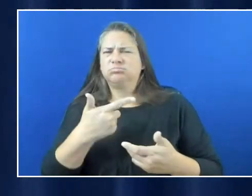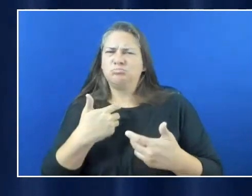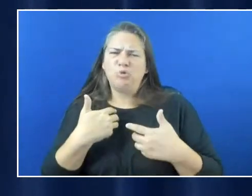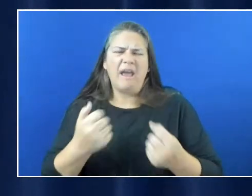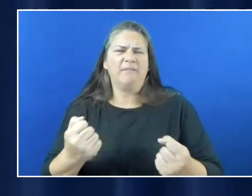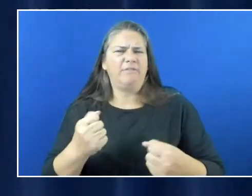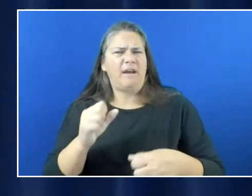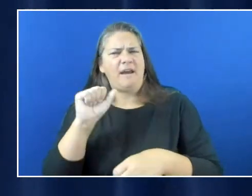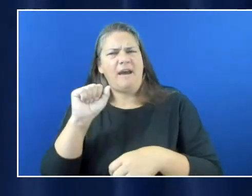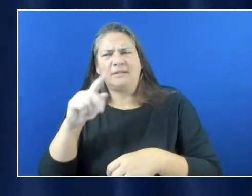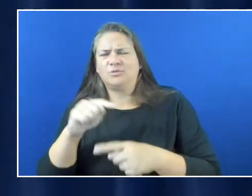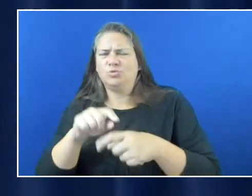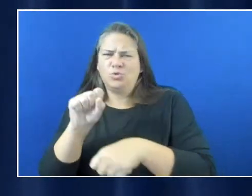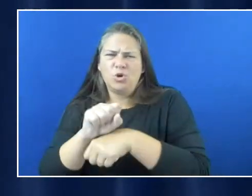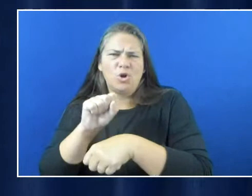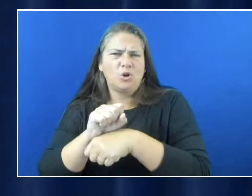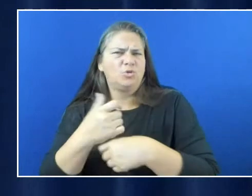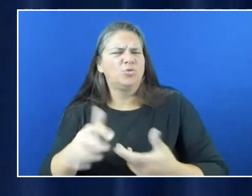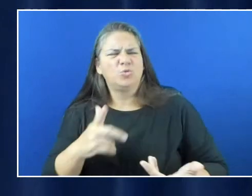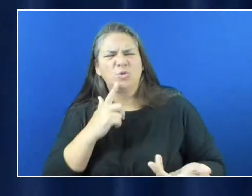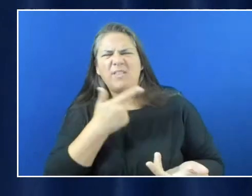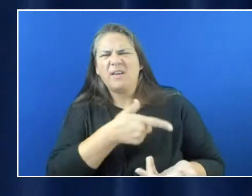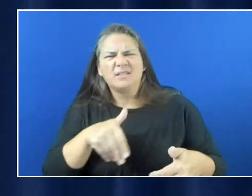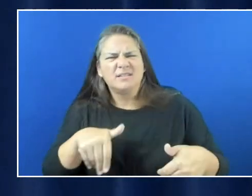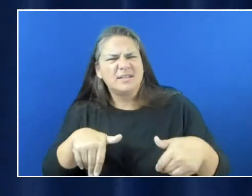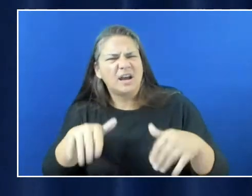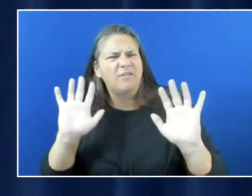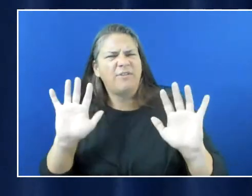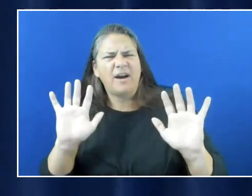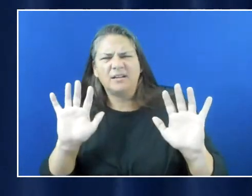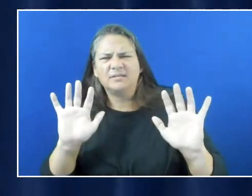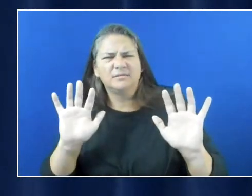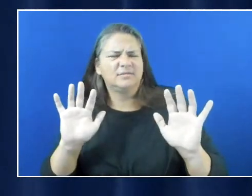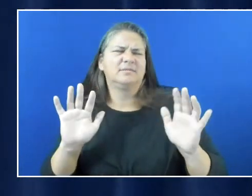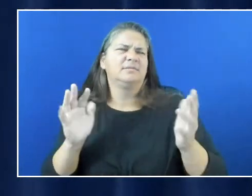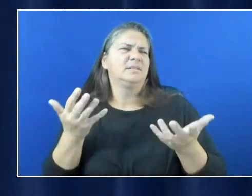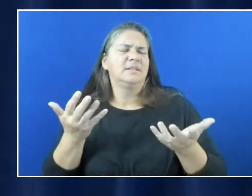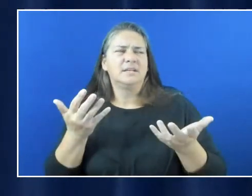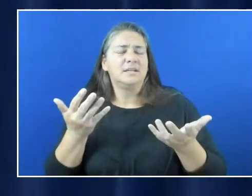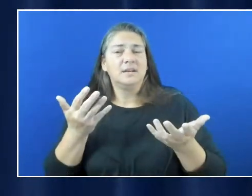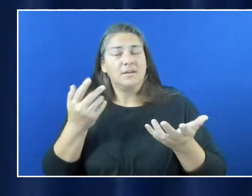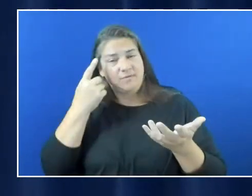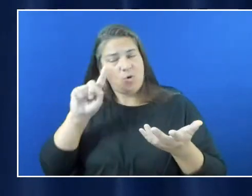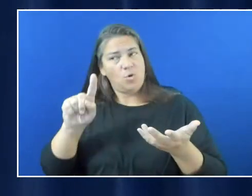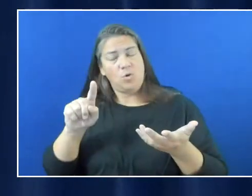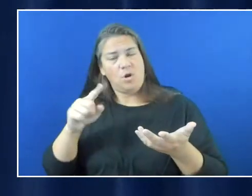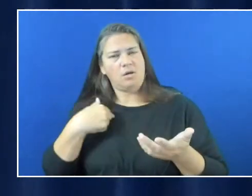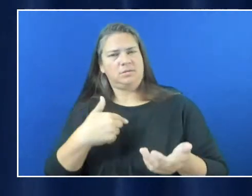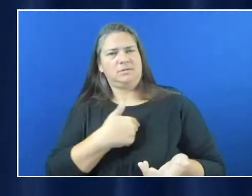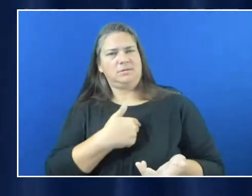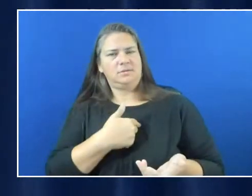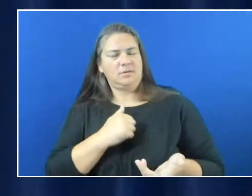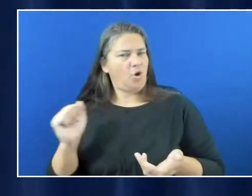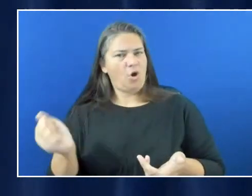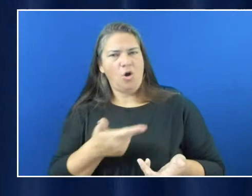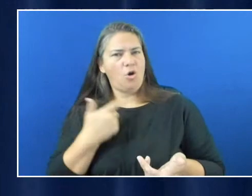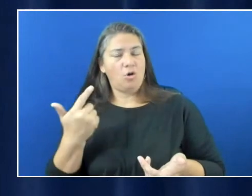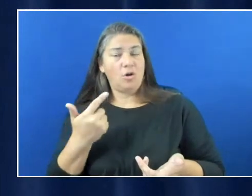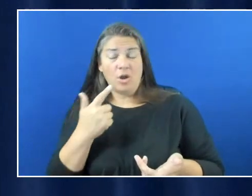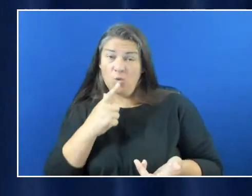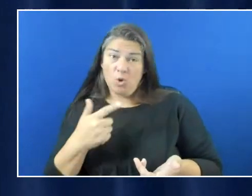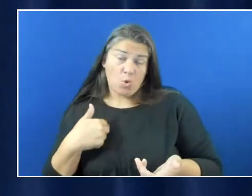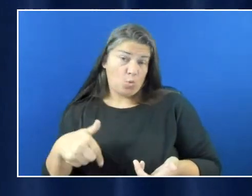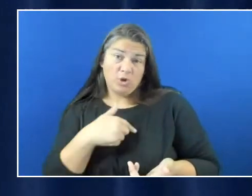example of the sacrifices they make to keep all of us safe, and we should collectively say thank